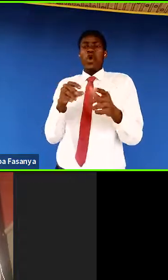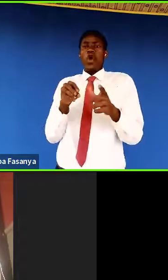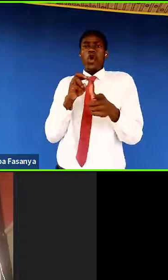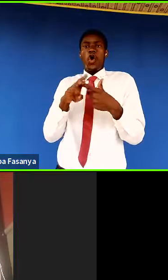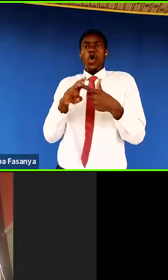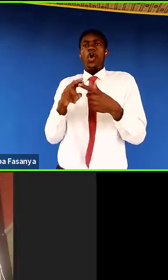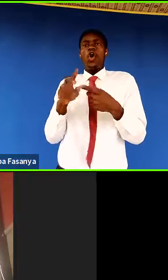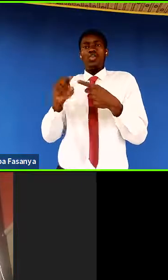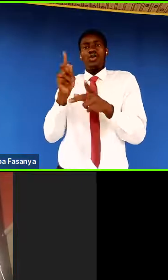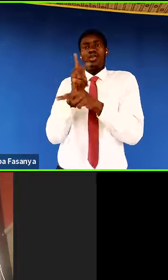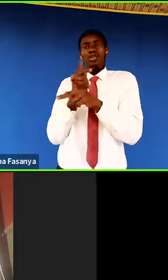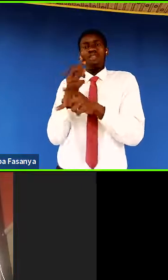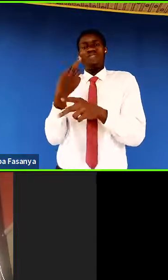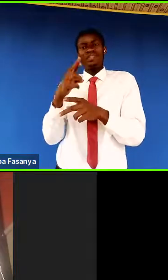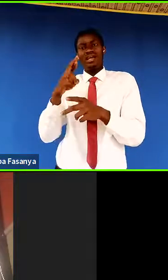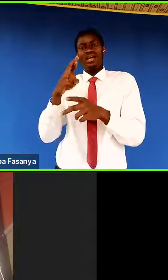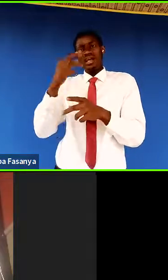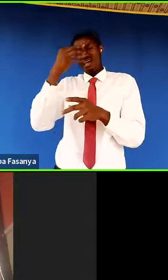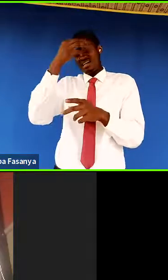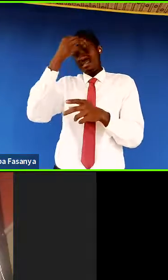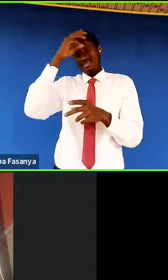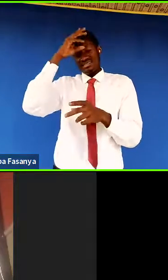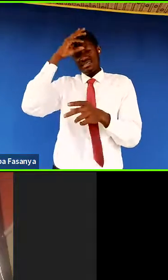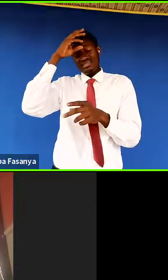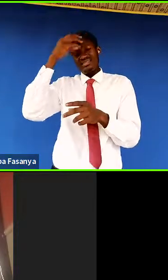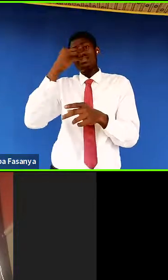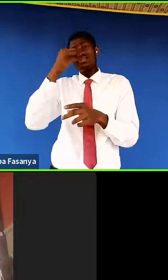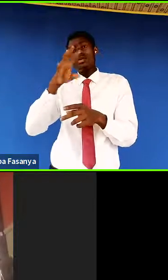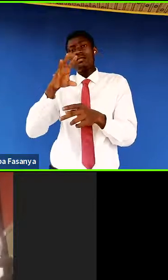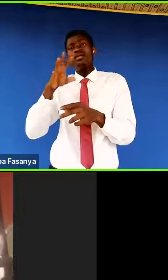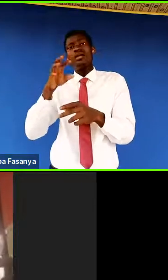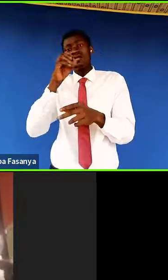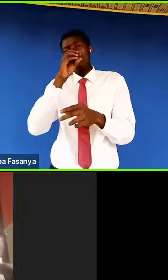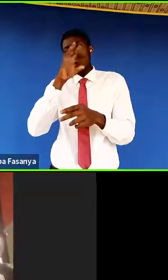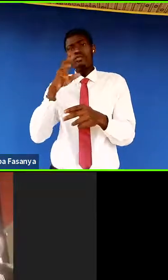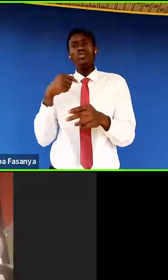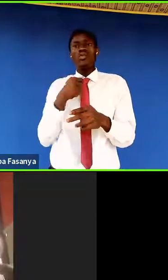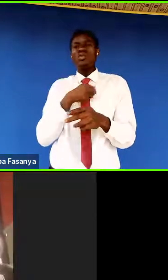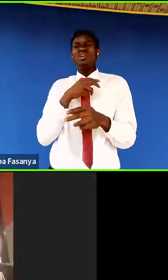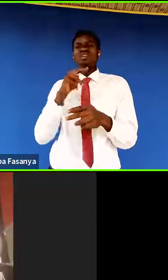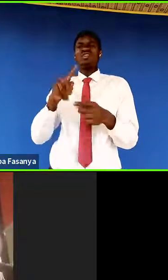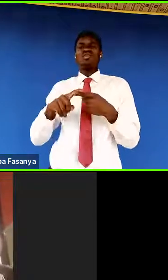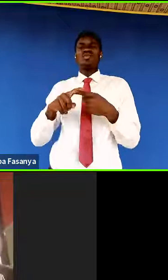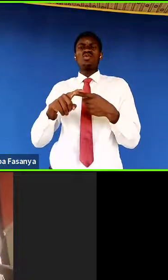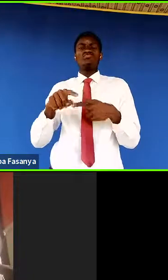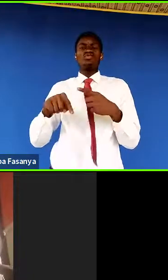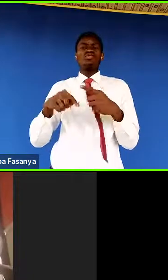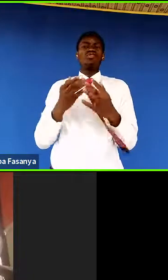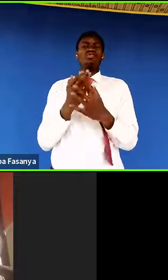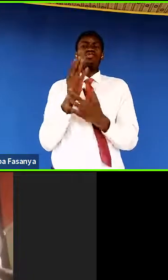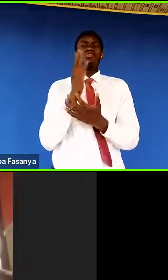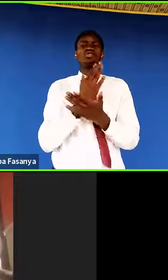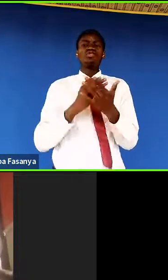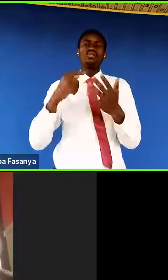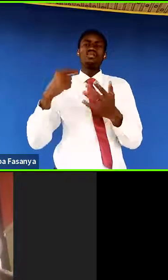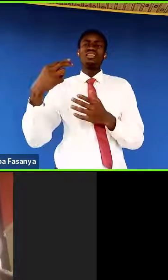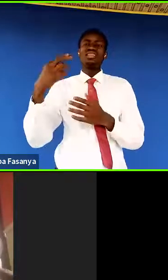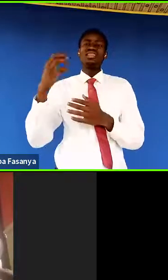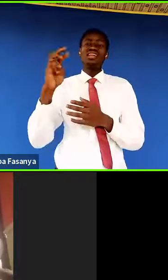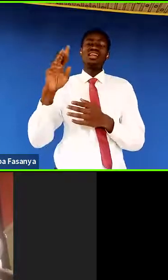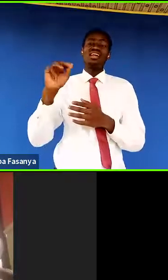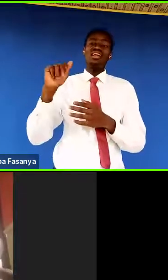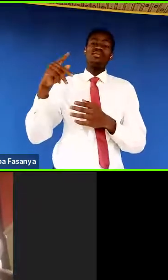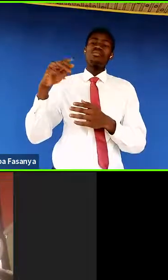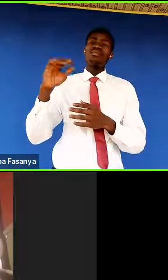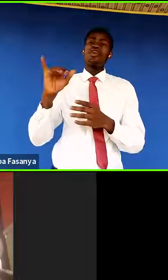through some therapy that might destroy those things or affect the sperm and the egg, or should in case you feel that you don't have